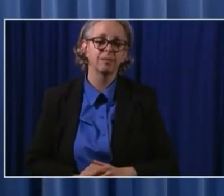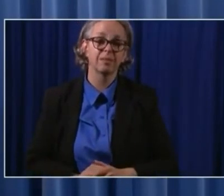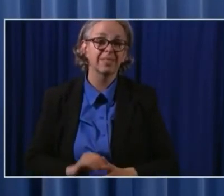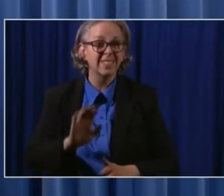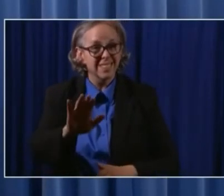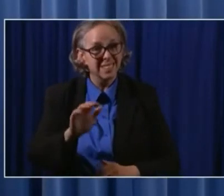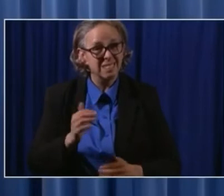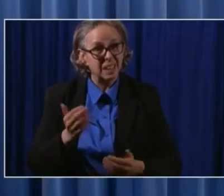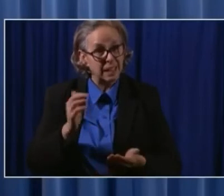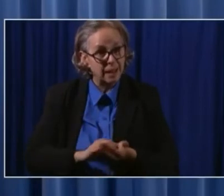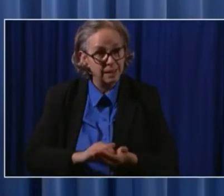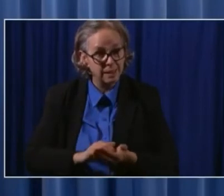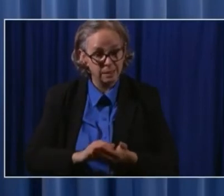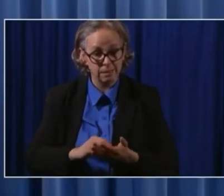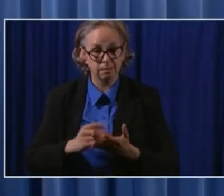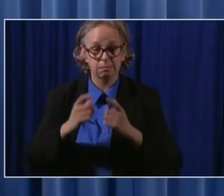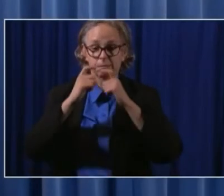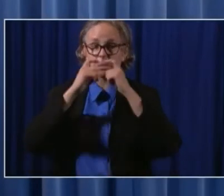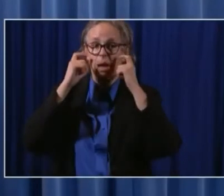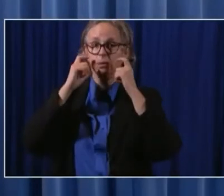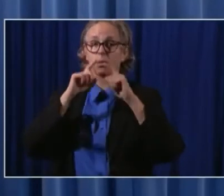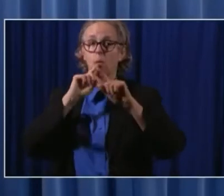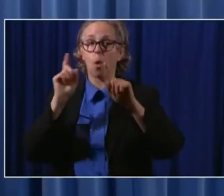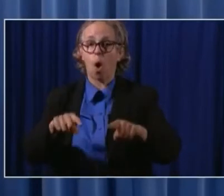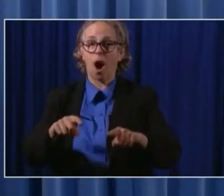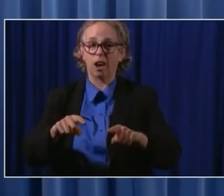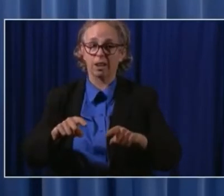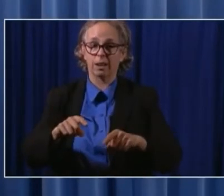of age and older. And again, I will